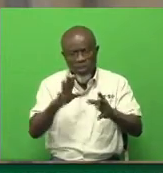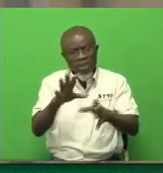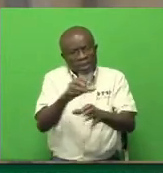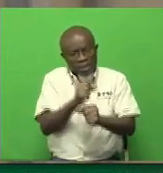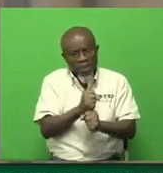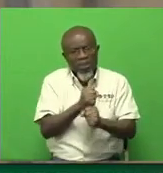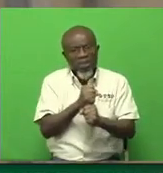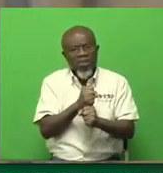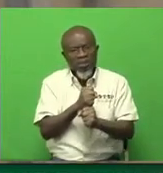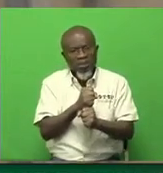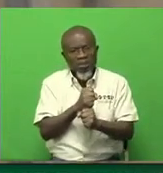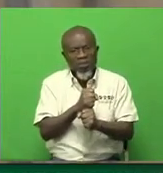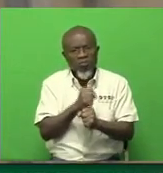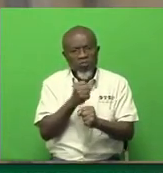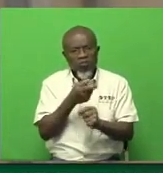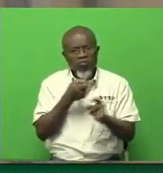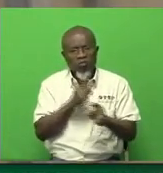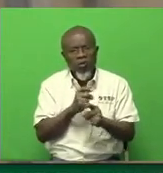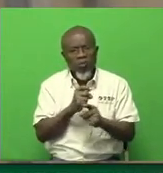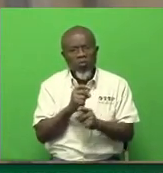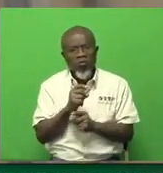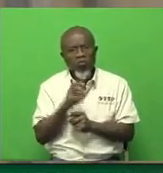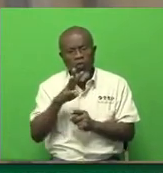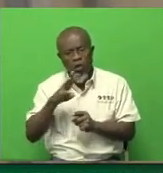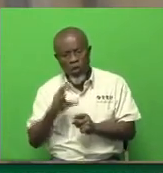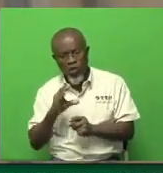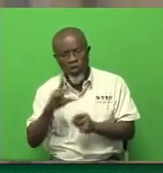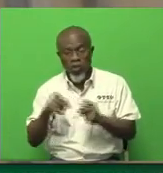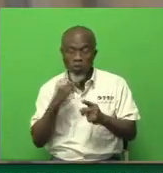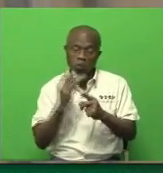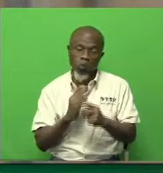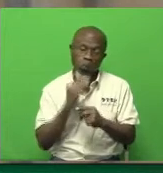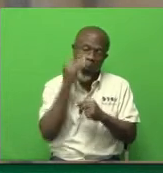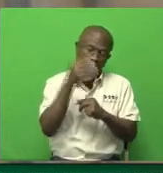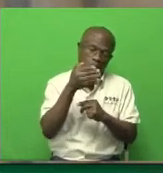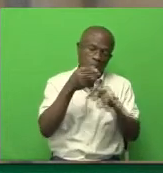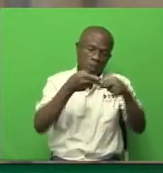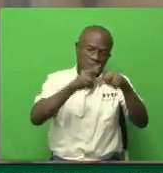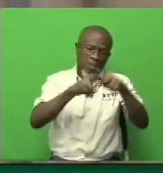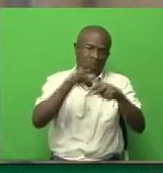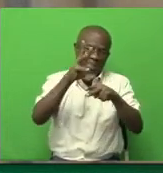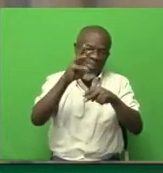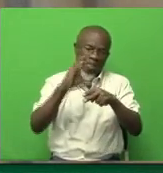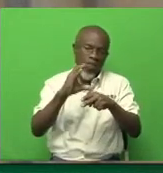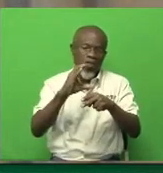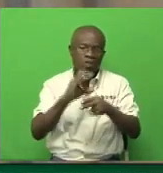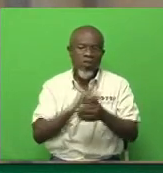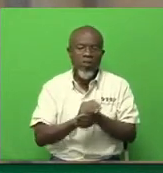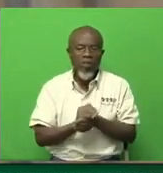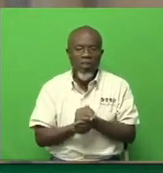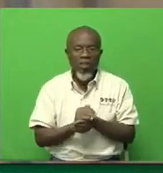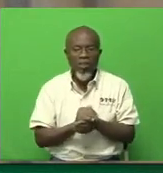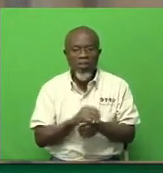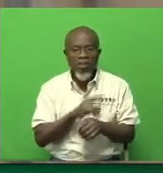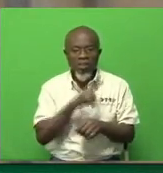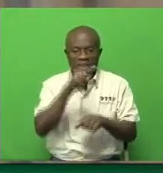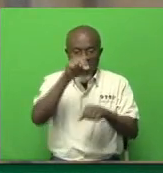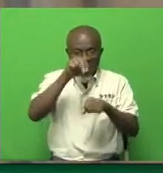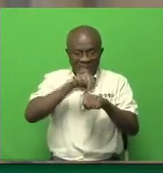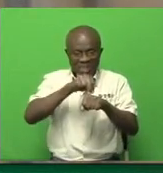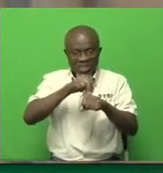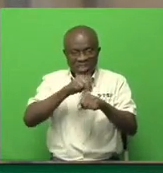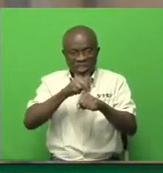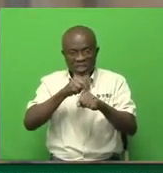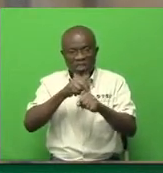Scholars only to 600 and Madam speaker we have done that the national verses are in place 464